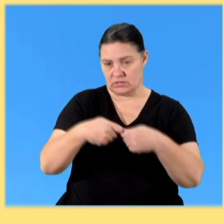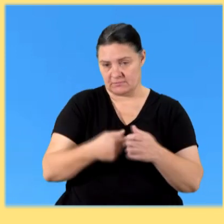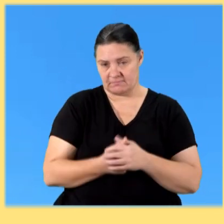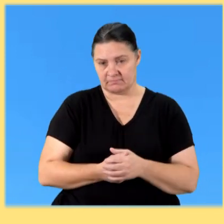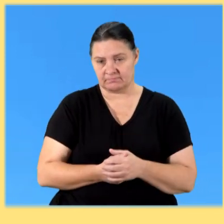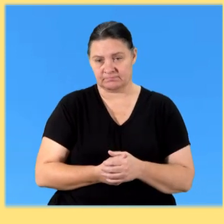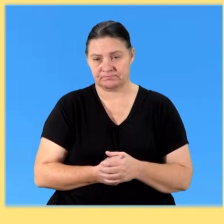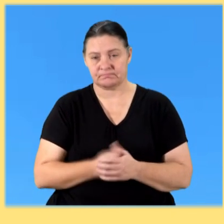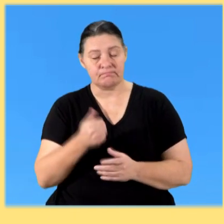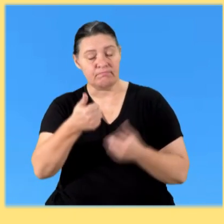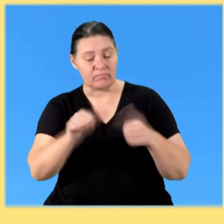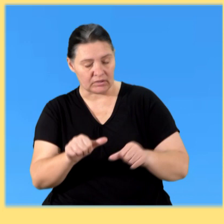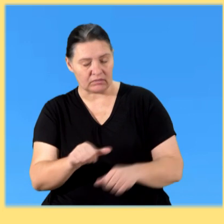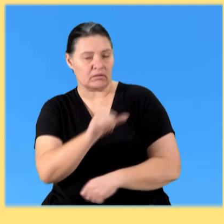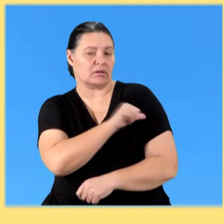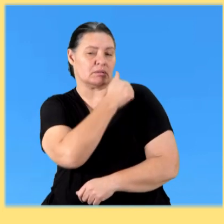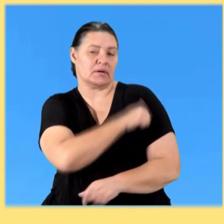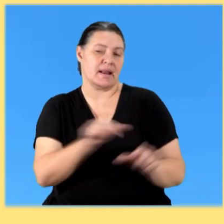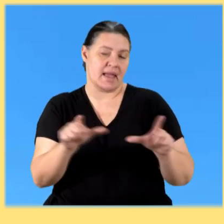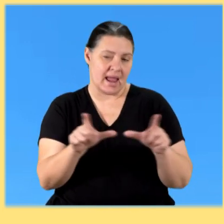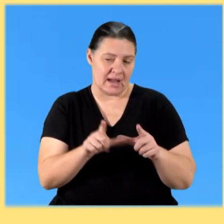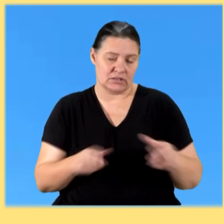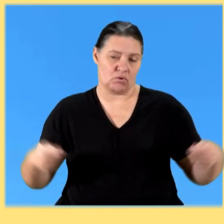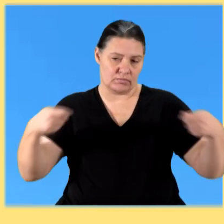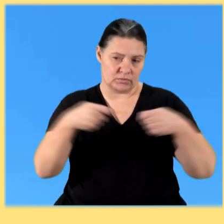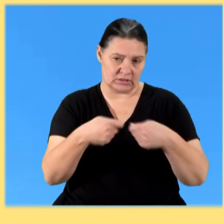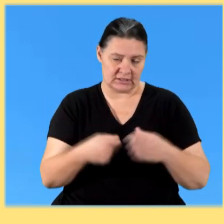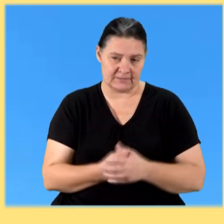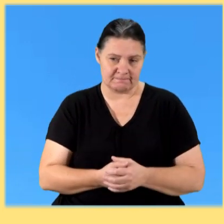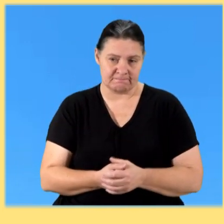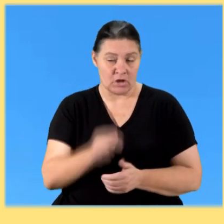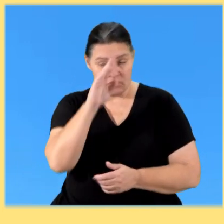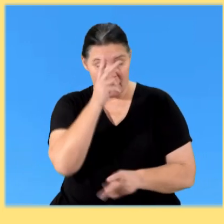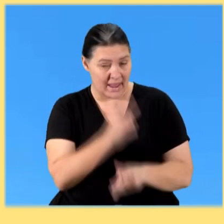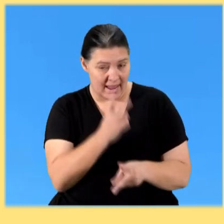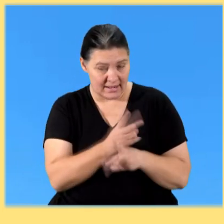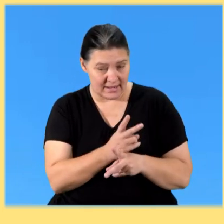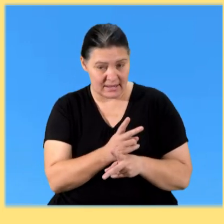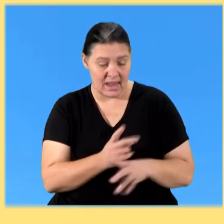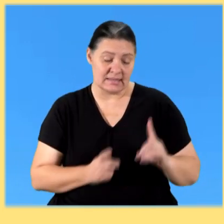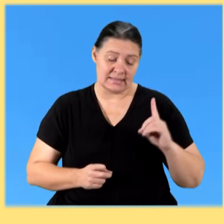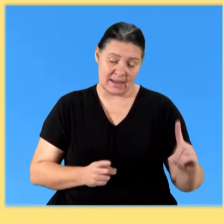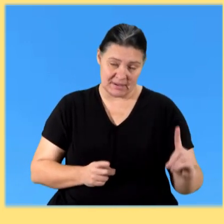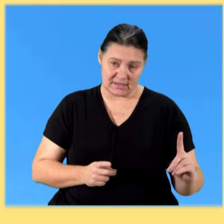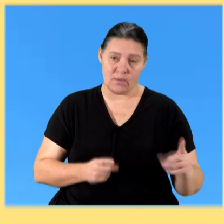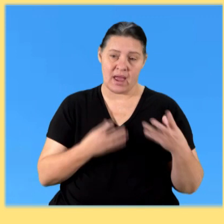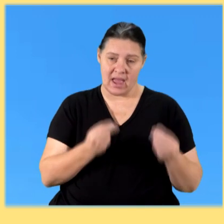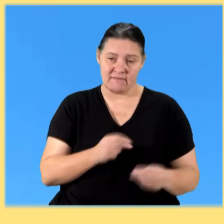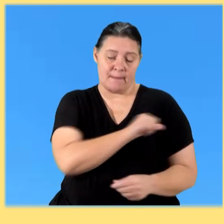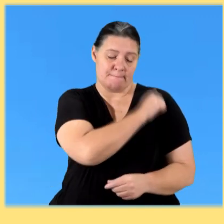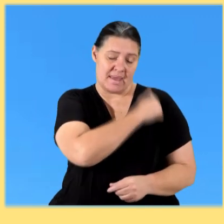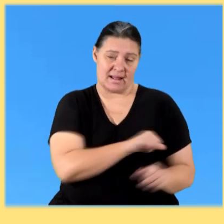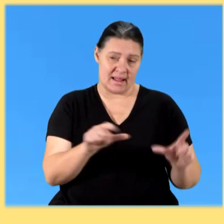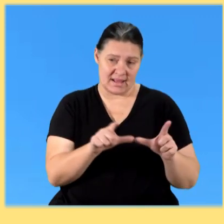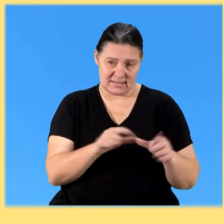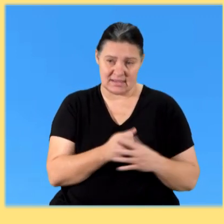contributions. The next one is medical aid contribution. Remember again, on the debit side, I'm going to have